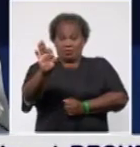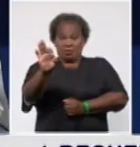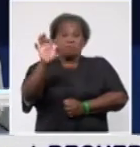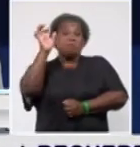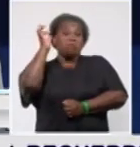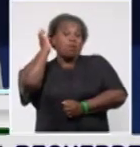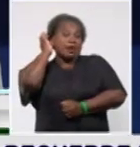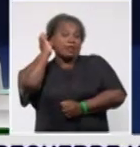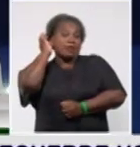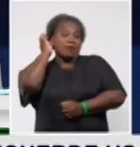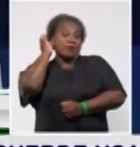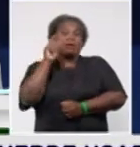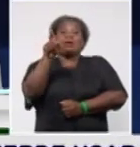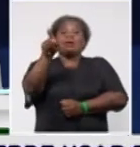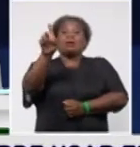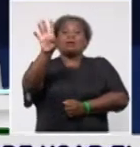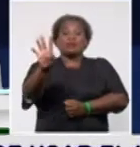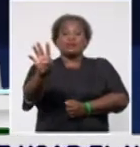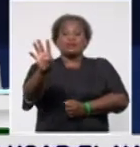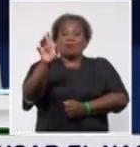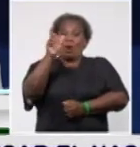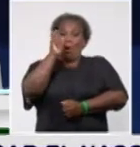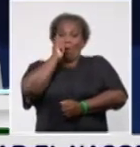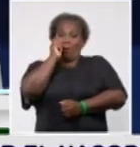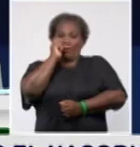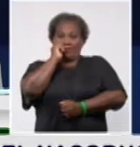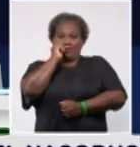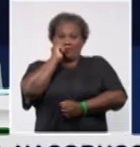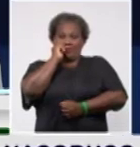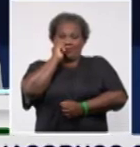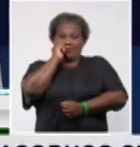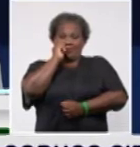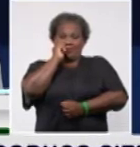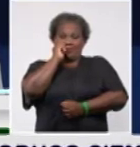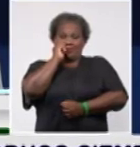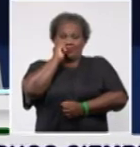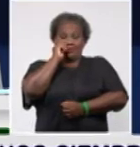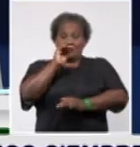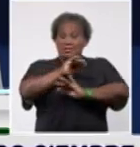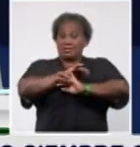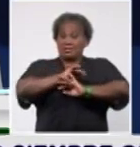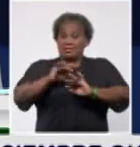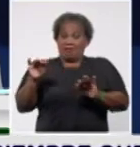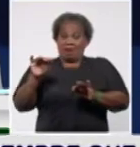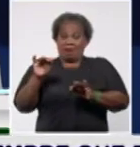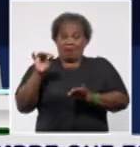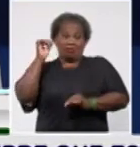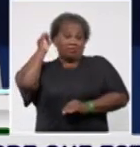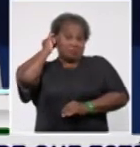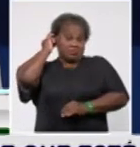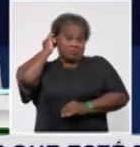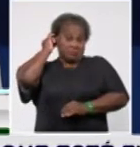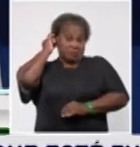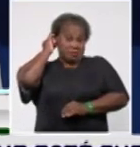for 50.1% of all cases, while 18 are female,